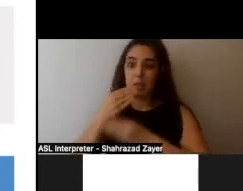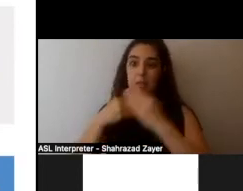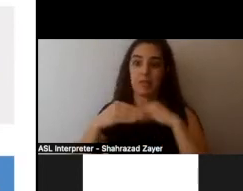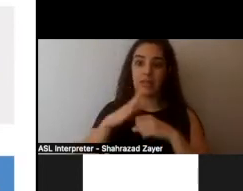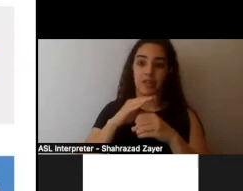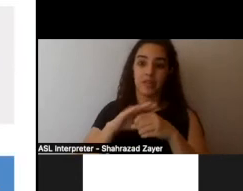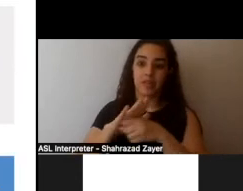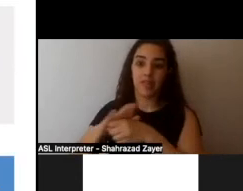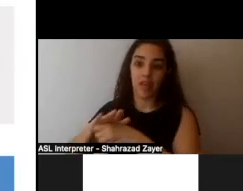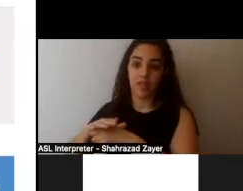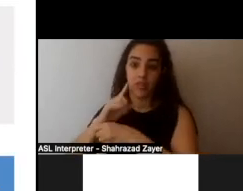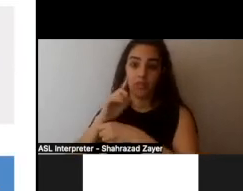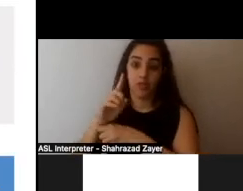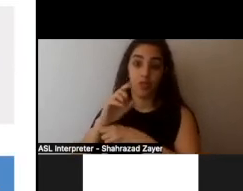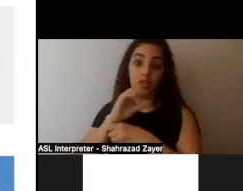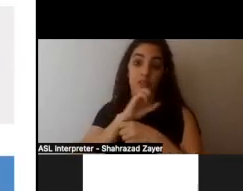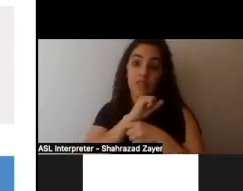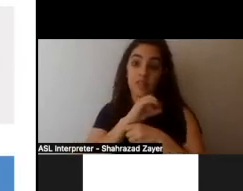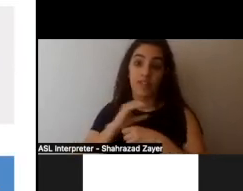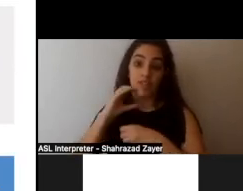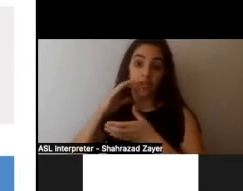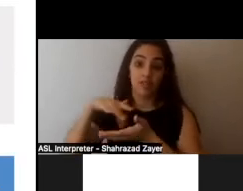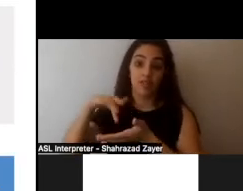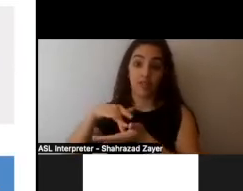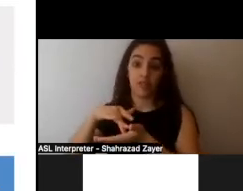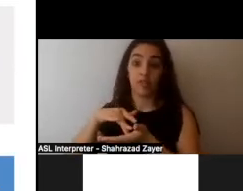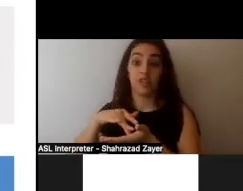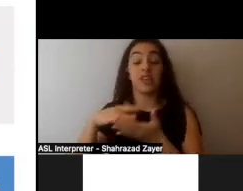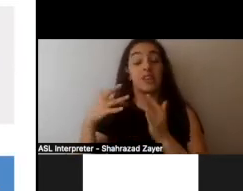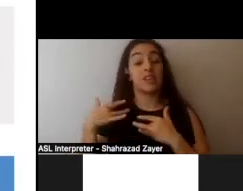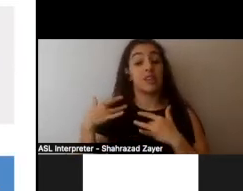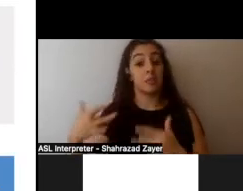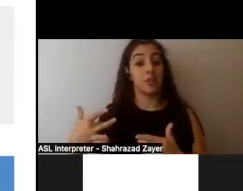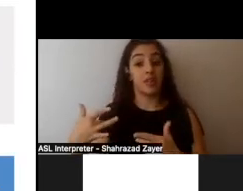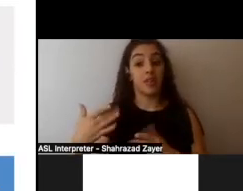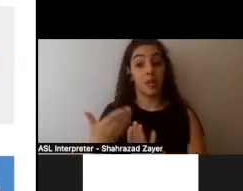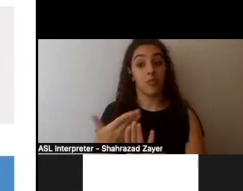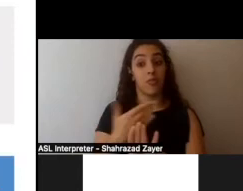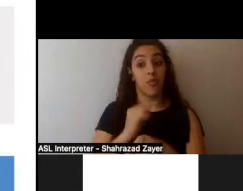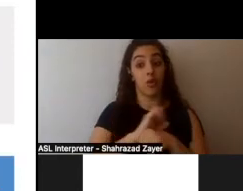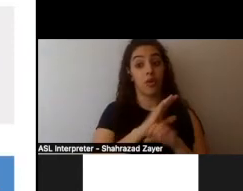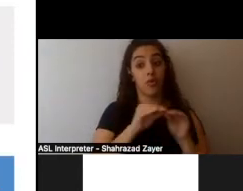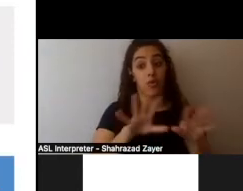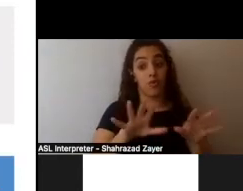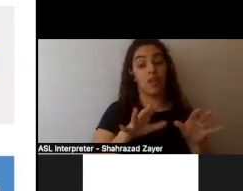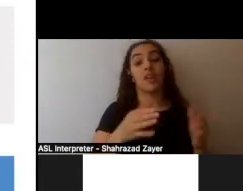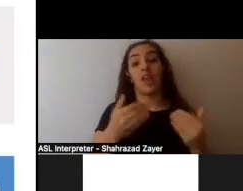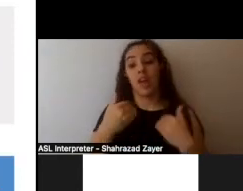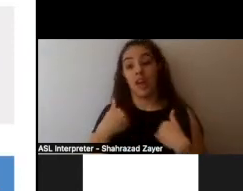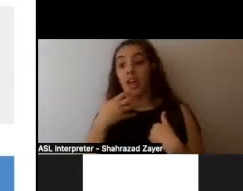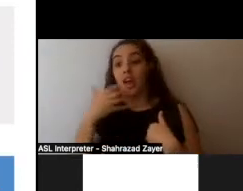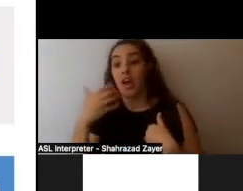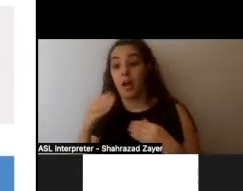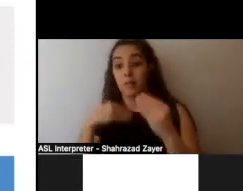normally, when it is not COVID, serve hot meals in a group setting, a